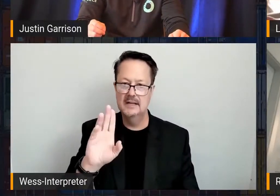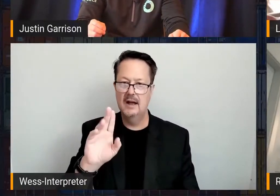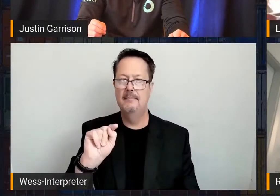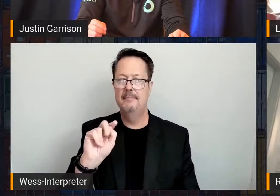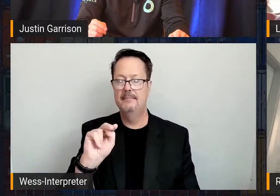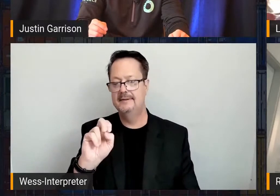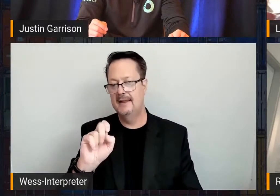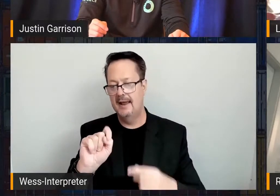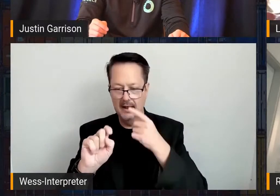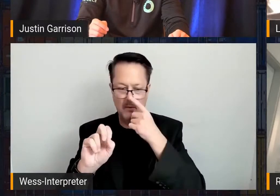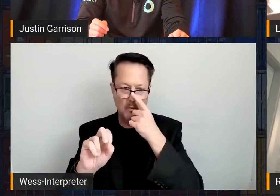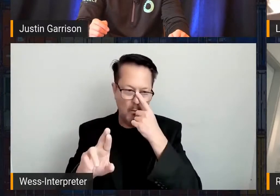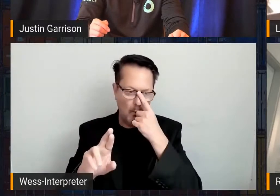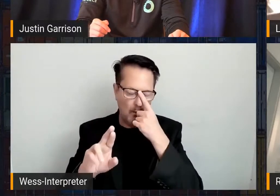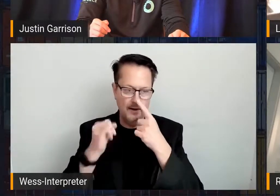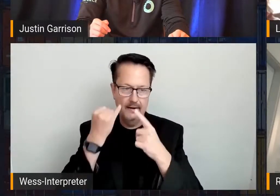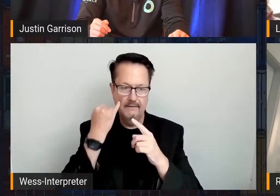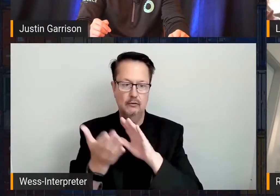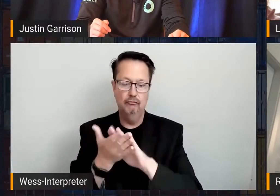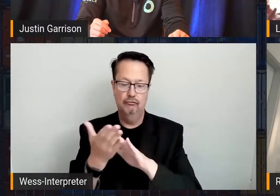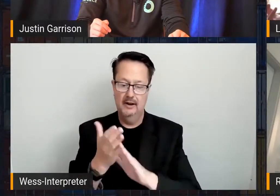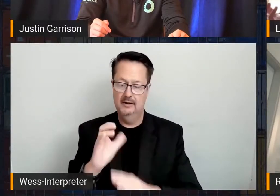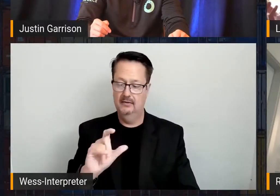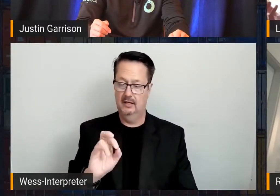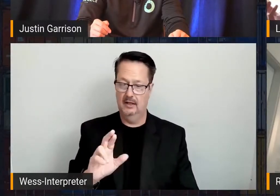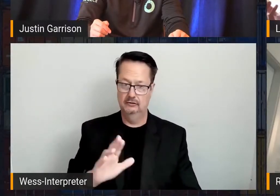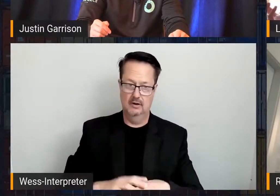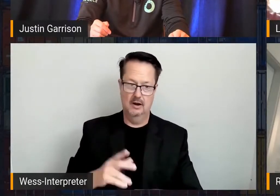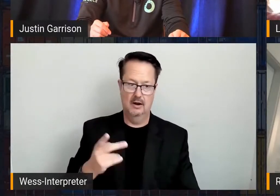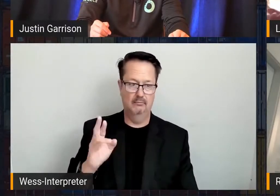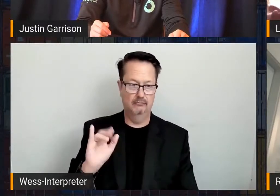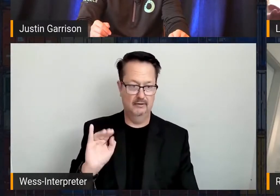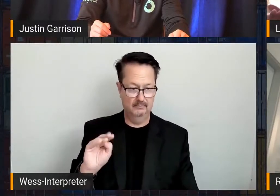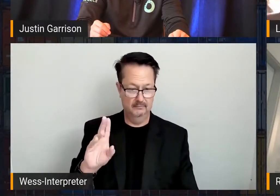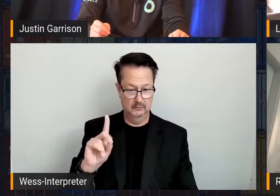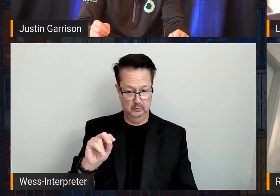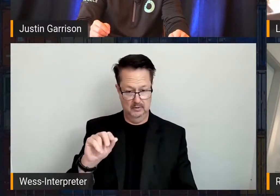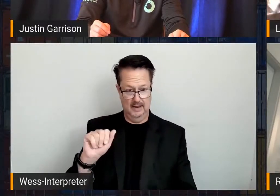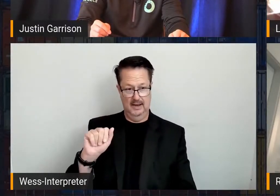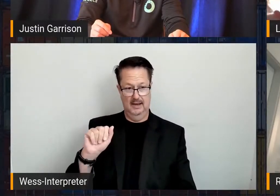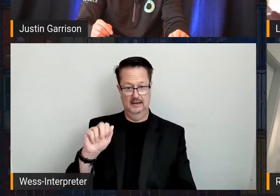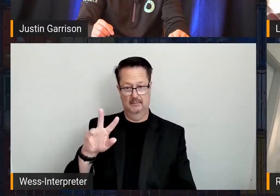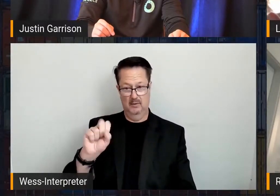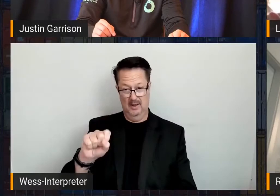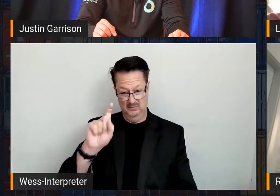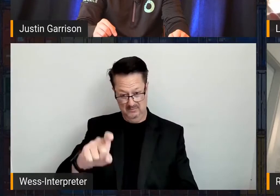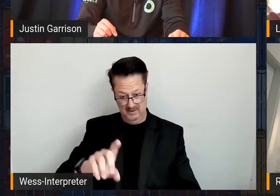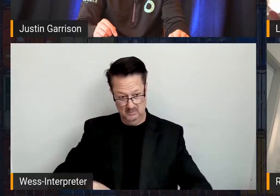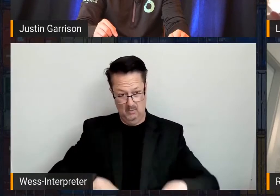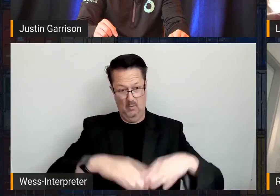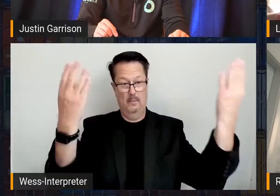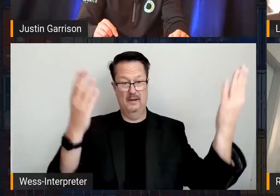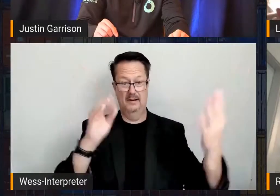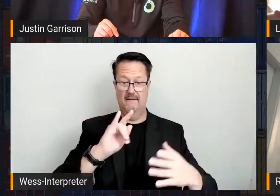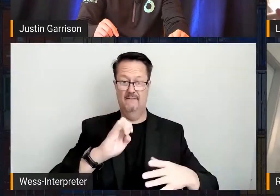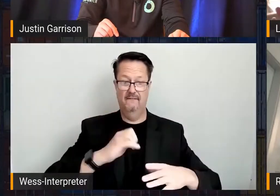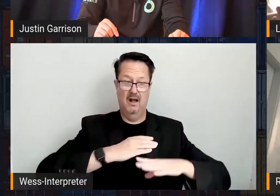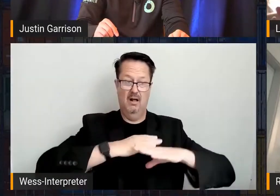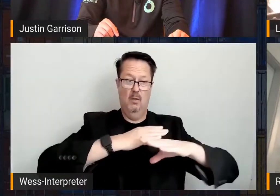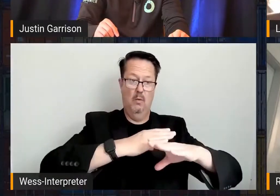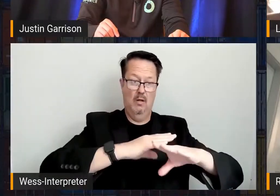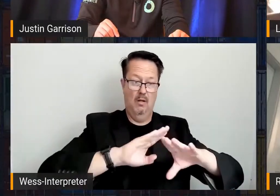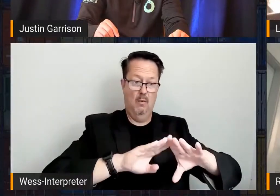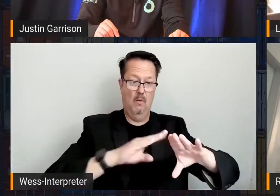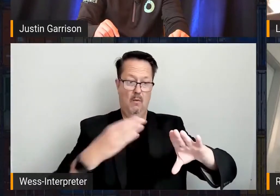maybe if you're running the cluster on-prem, do you have to open up a firewall port to let